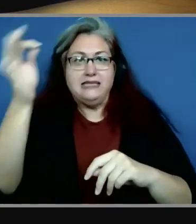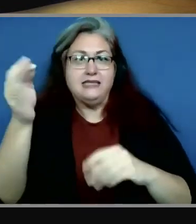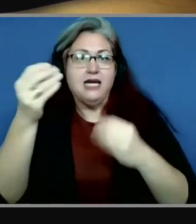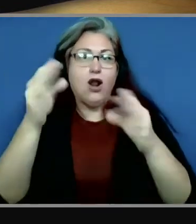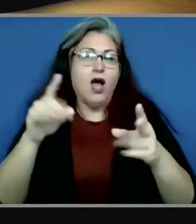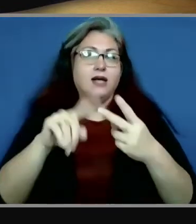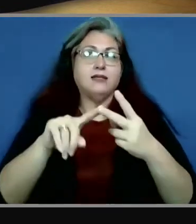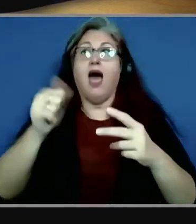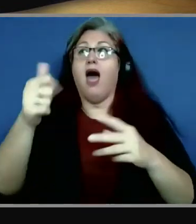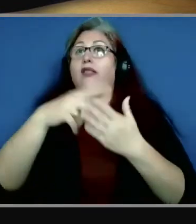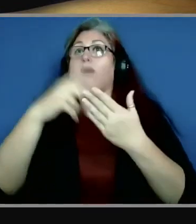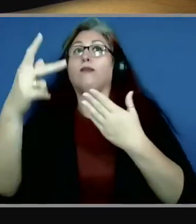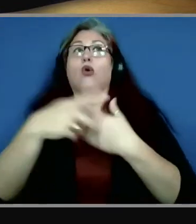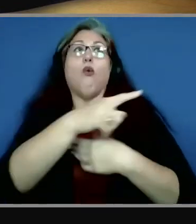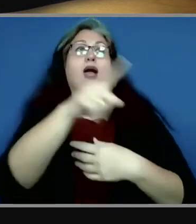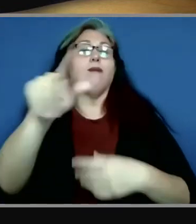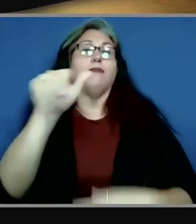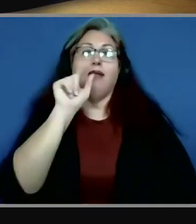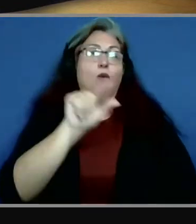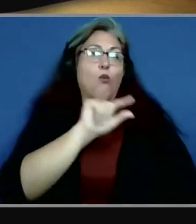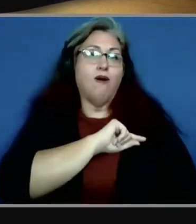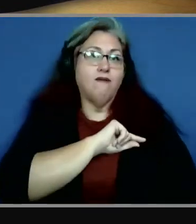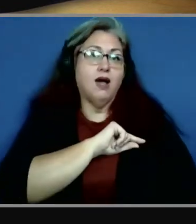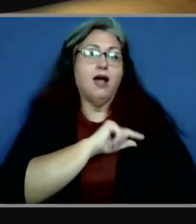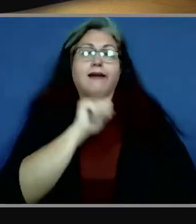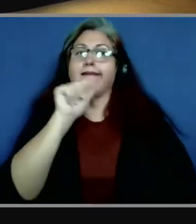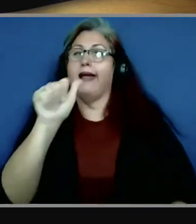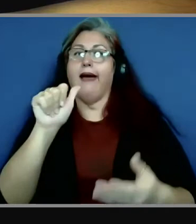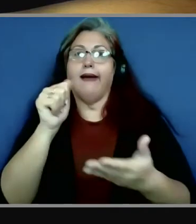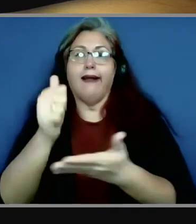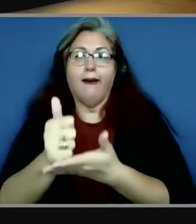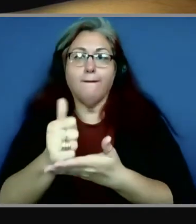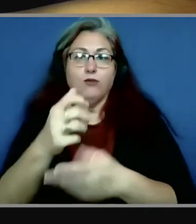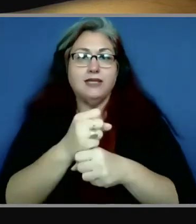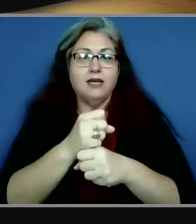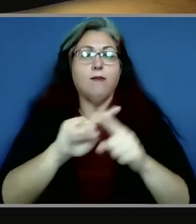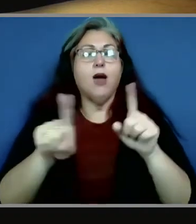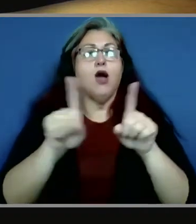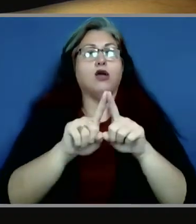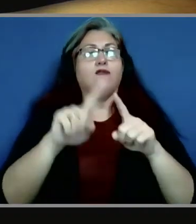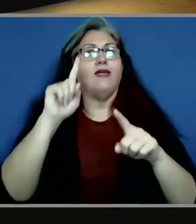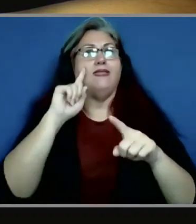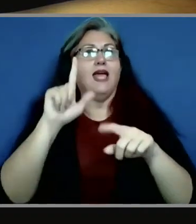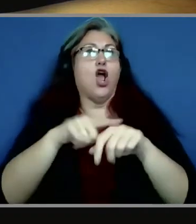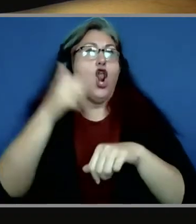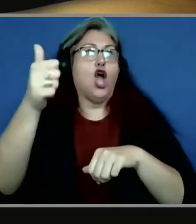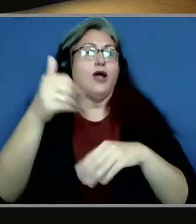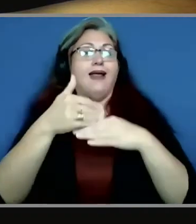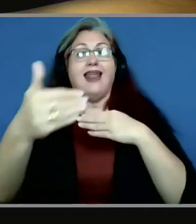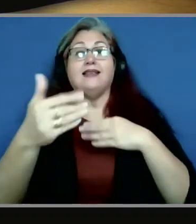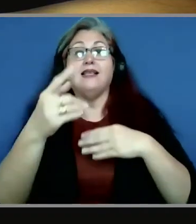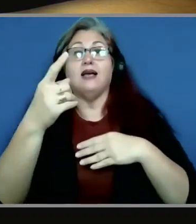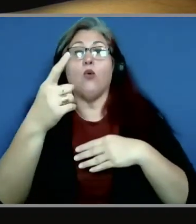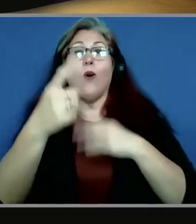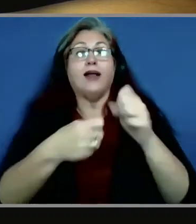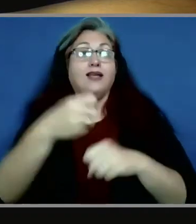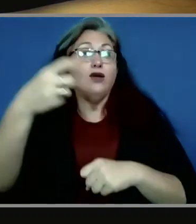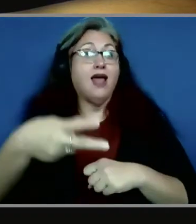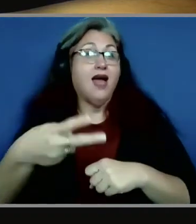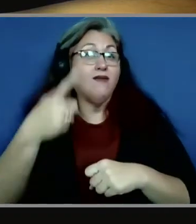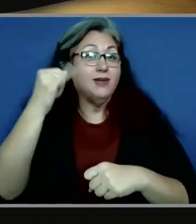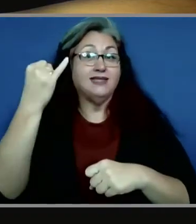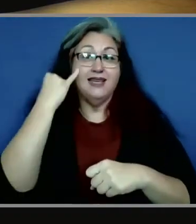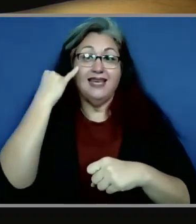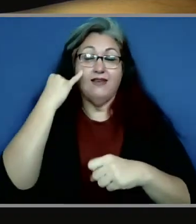other programs that are available. I also think we need to look at a little bit longer term, like over the next 18 months, because unless we can get